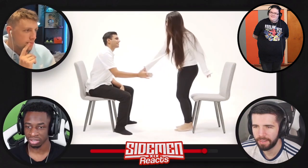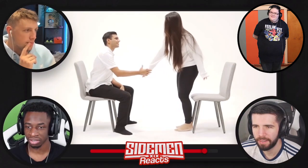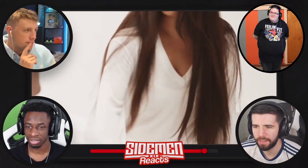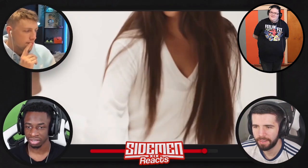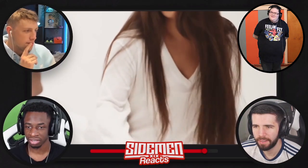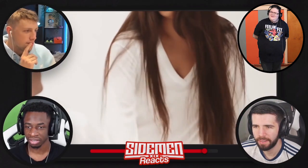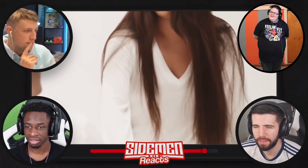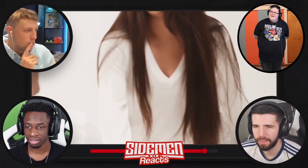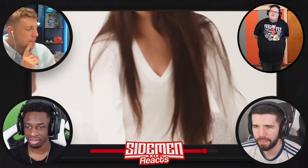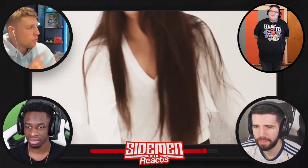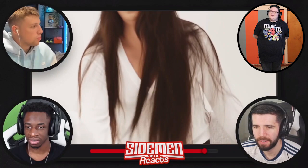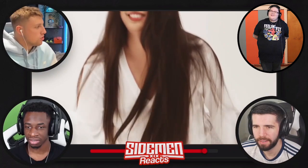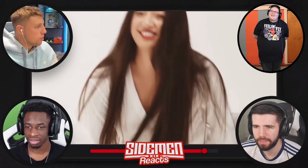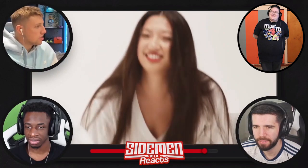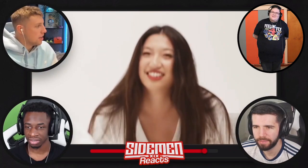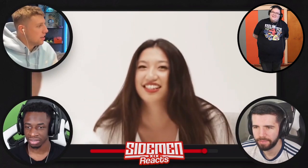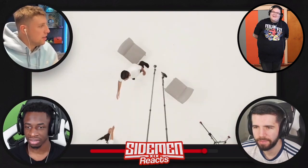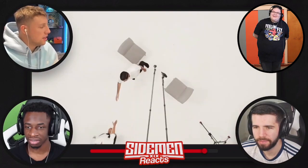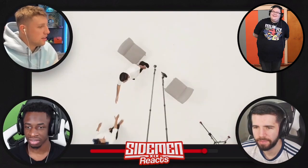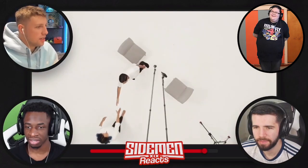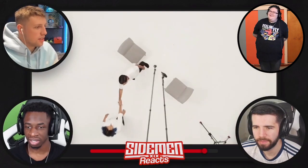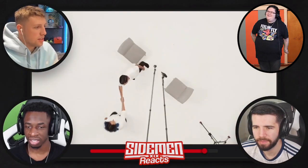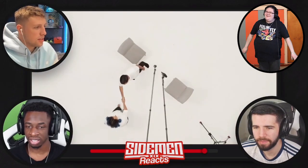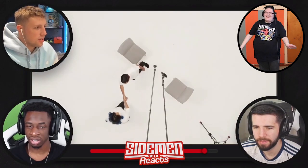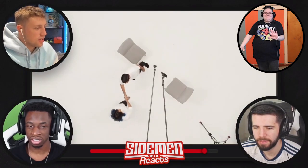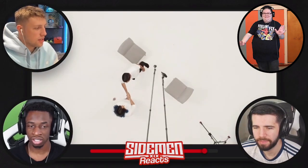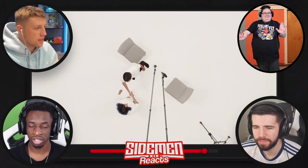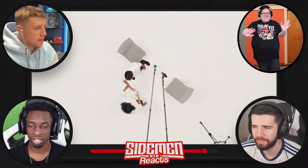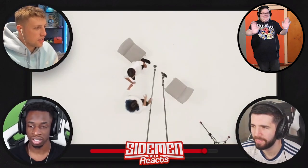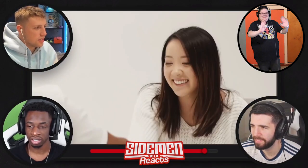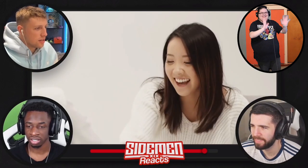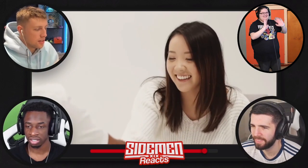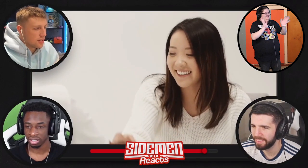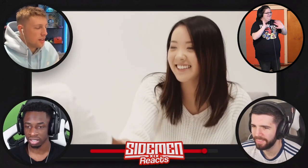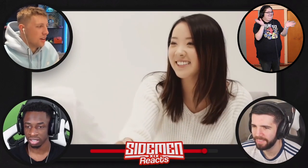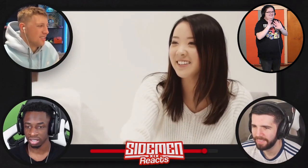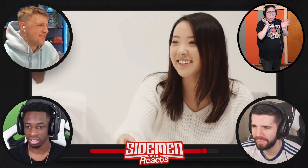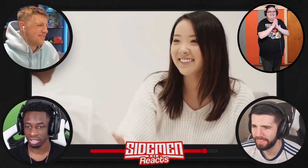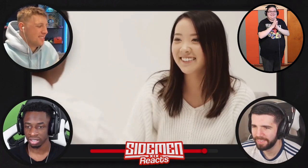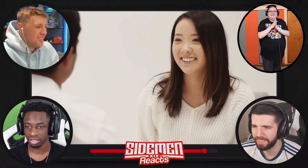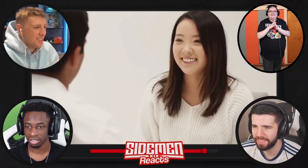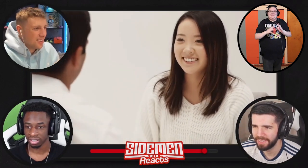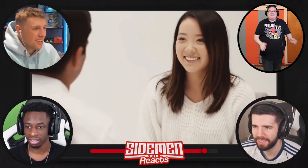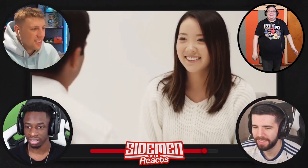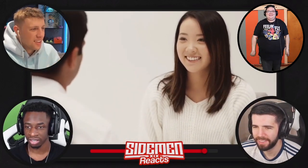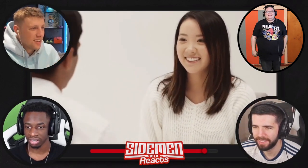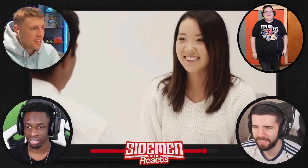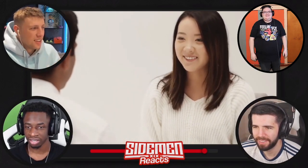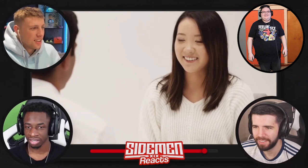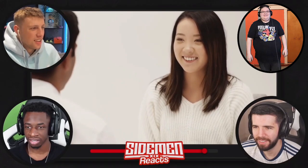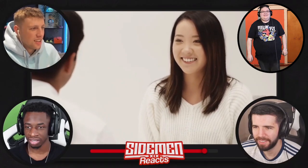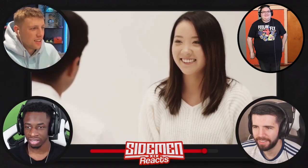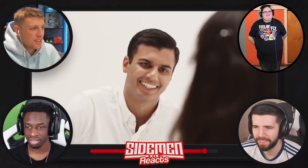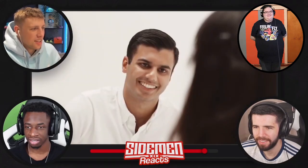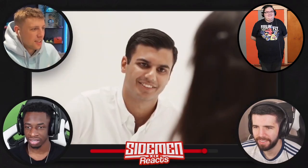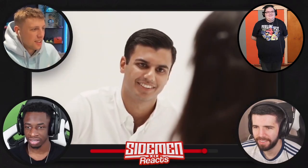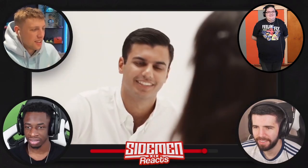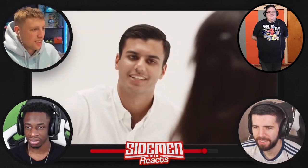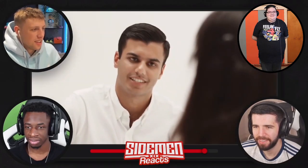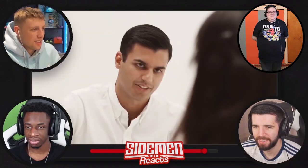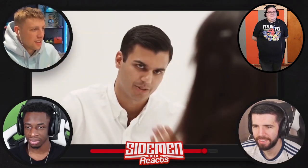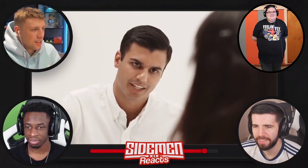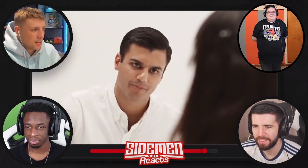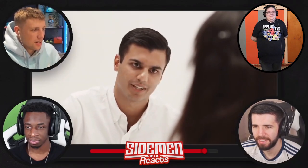enchilada? Gloria. Yeah. Were you trying to say enchilada? Jasmine. I'm sorry. What's your name? Kathy. Anshul, nice to meet you. It's